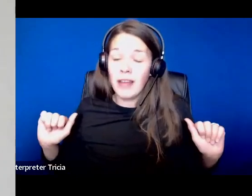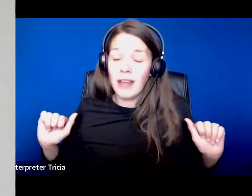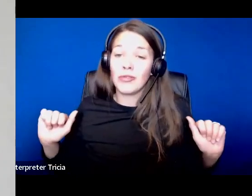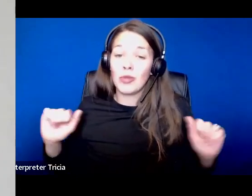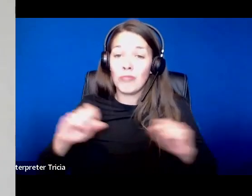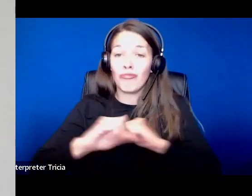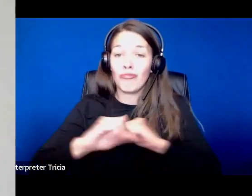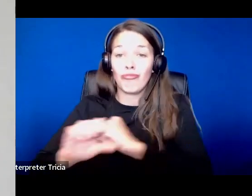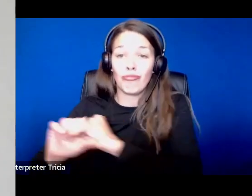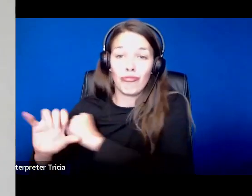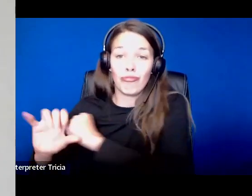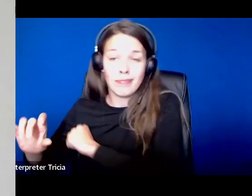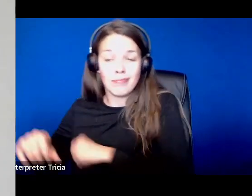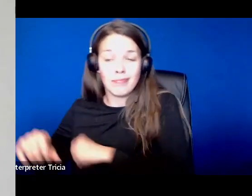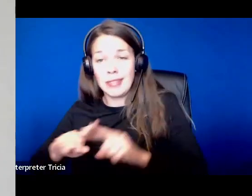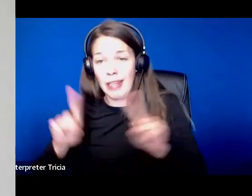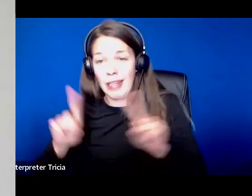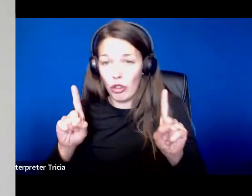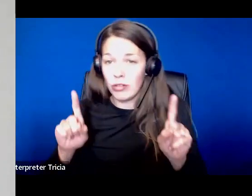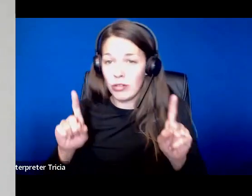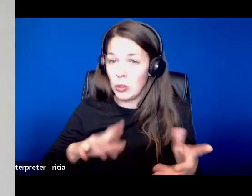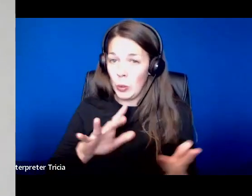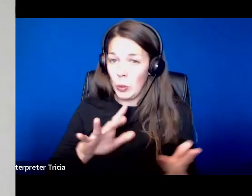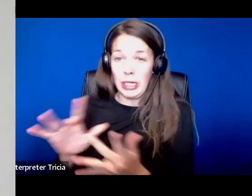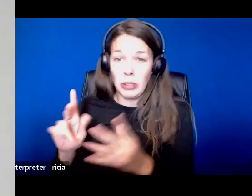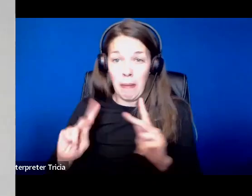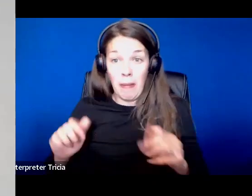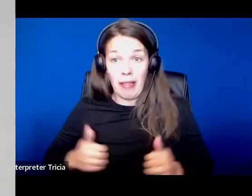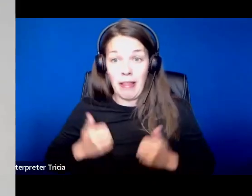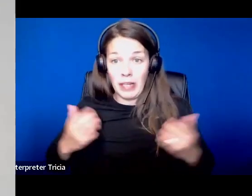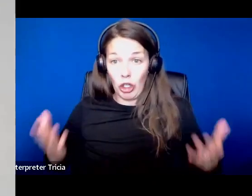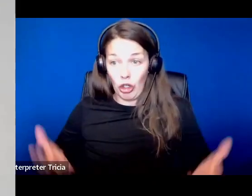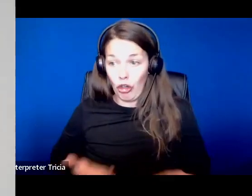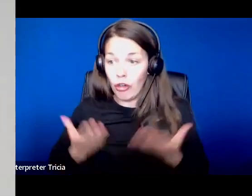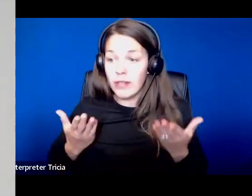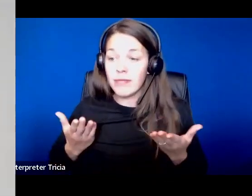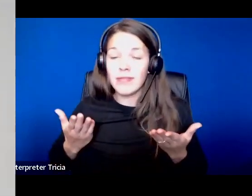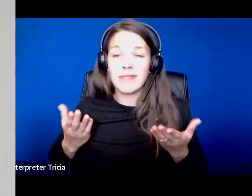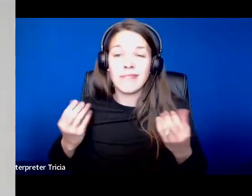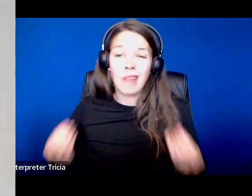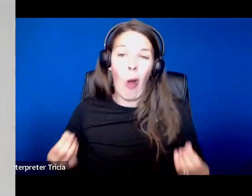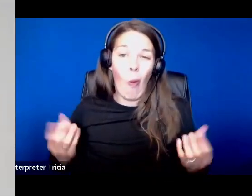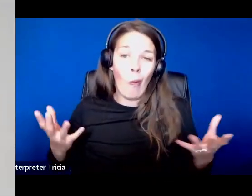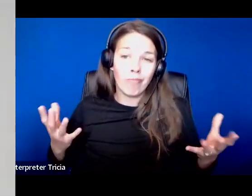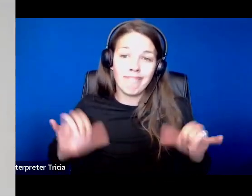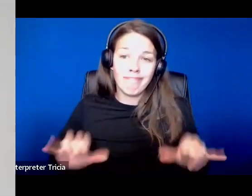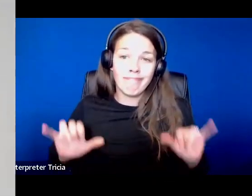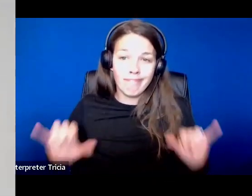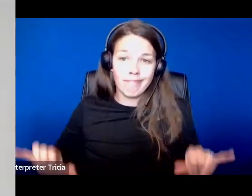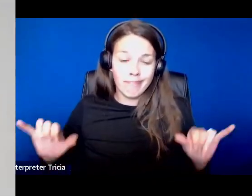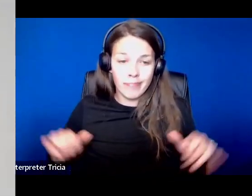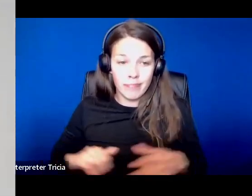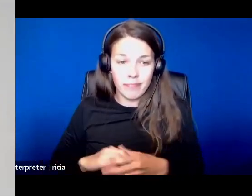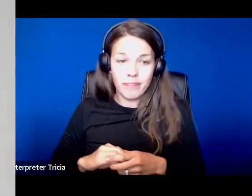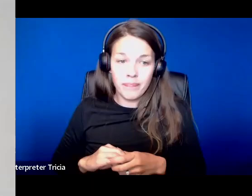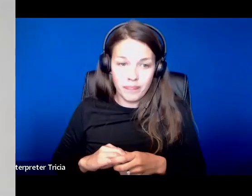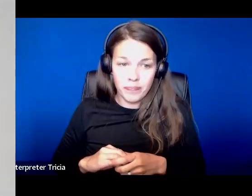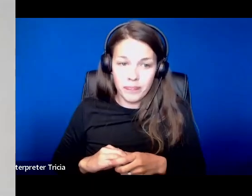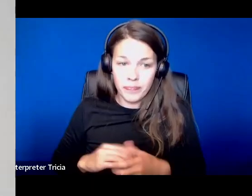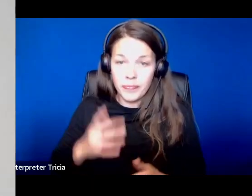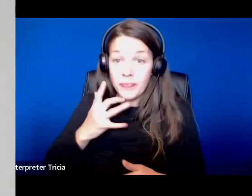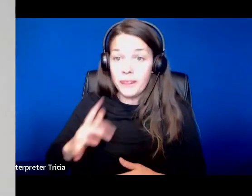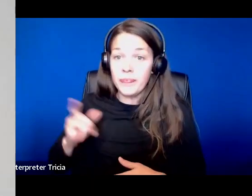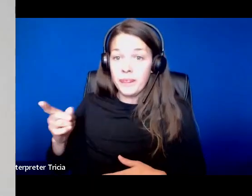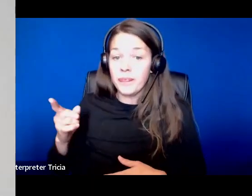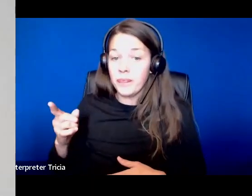differently to reach the folks who are living here. So it's some of the same. And luckily